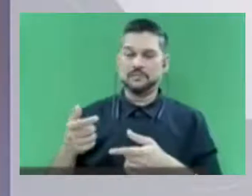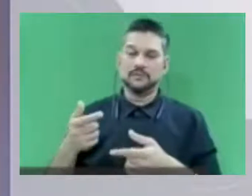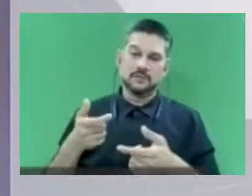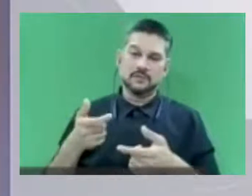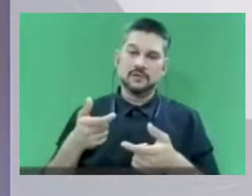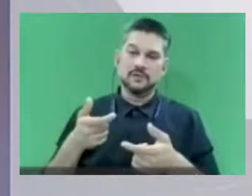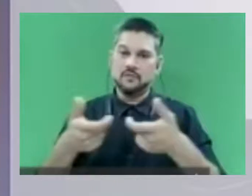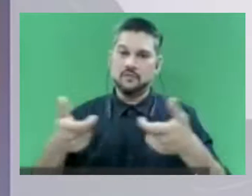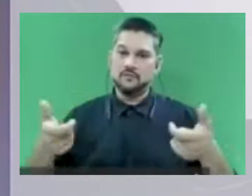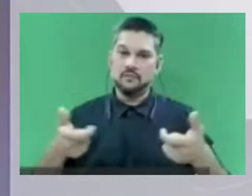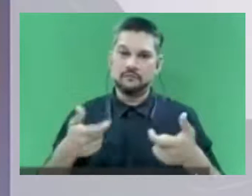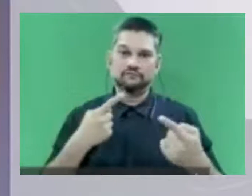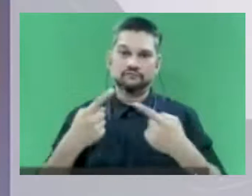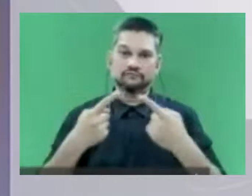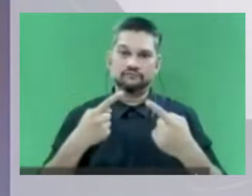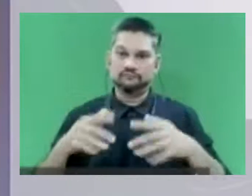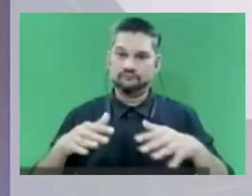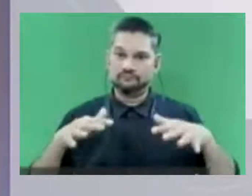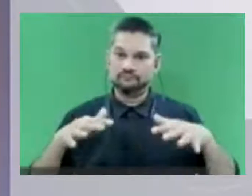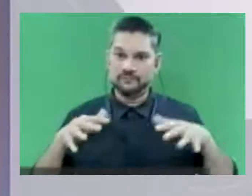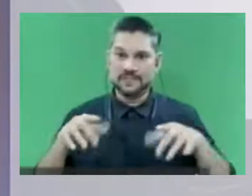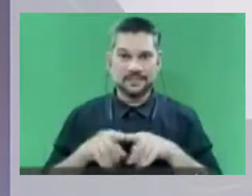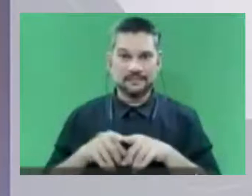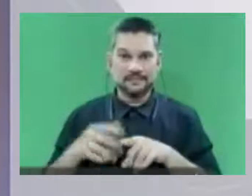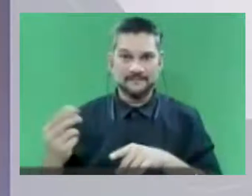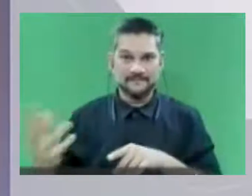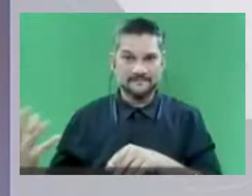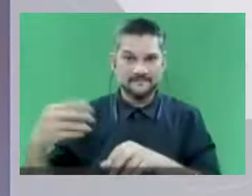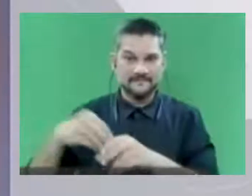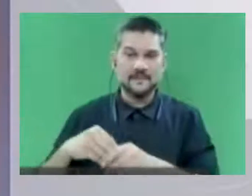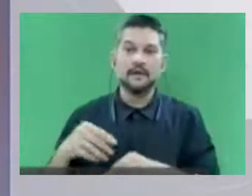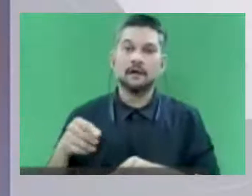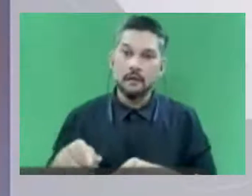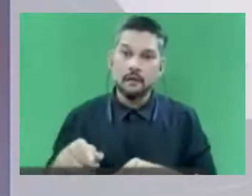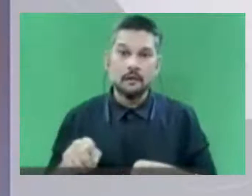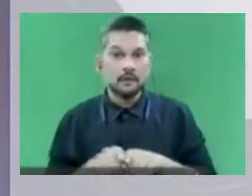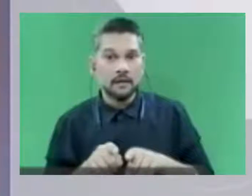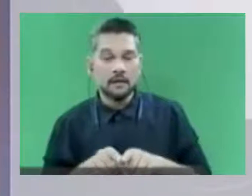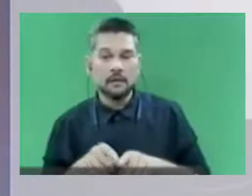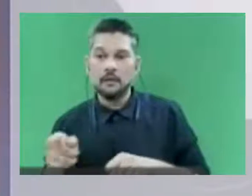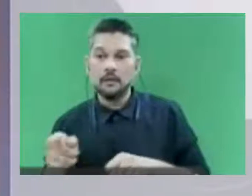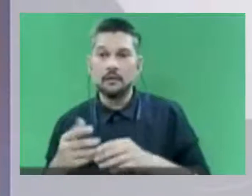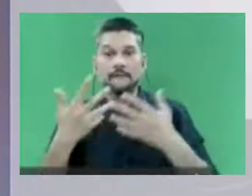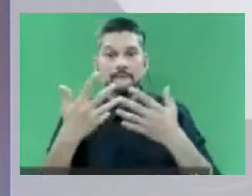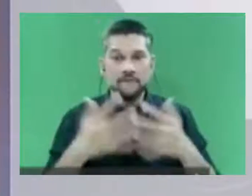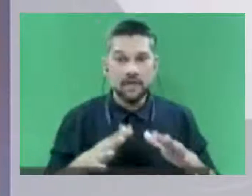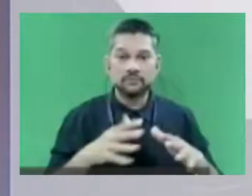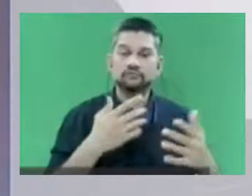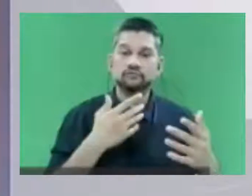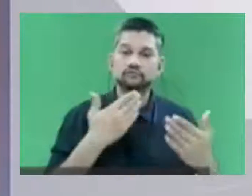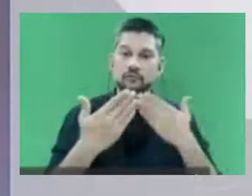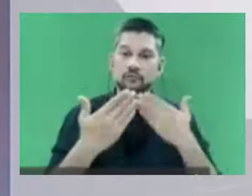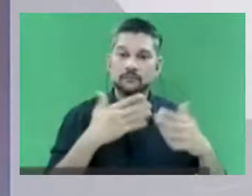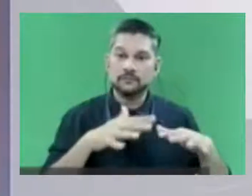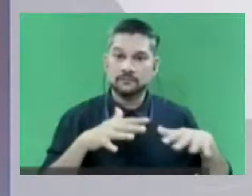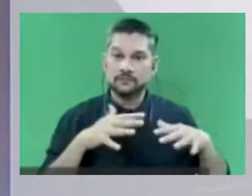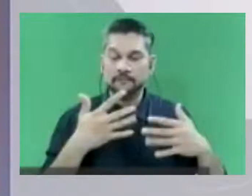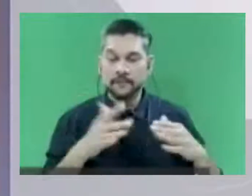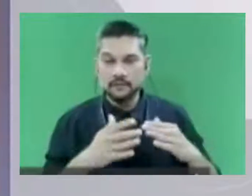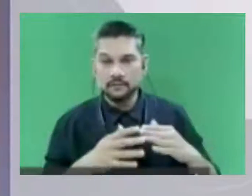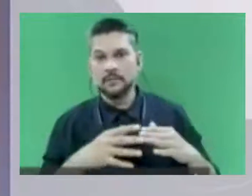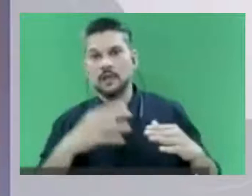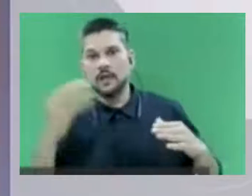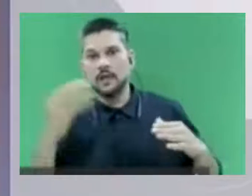They went out to the disability community, they engaged them, they talked about what is the access and connectivity issues in